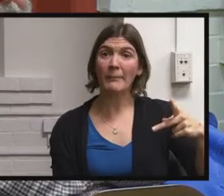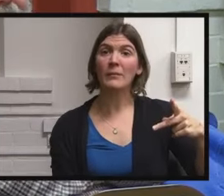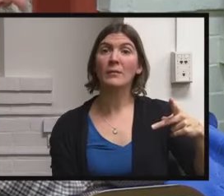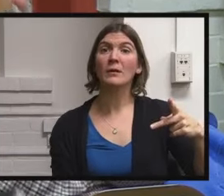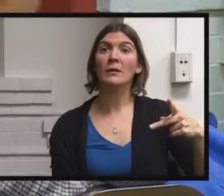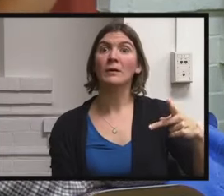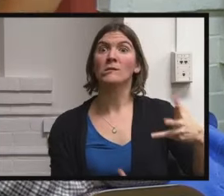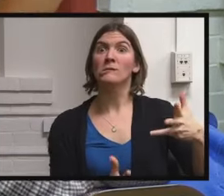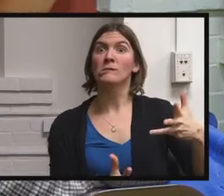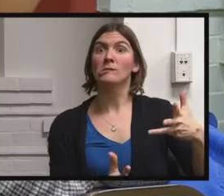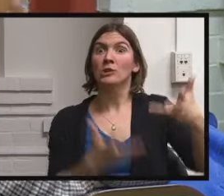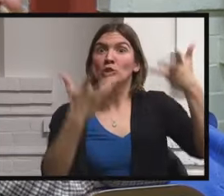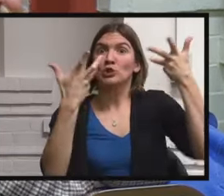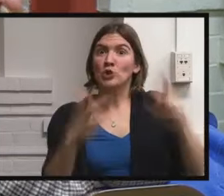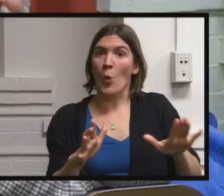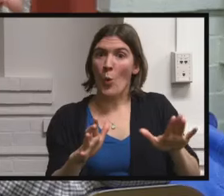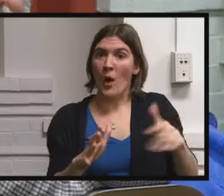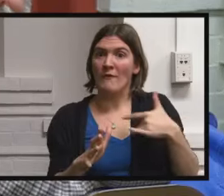anything to do with.